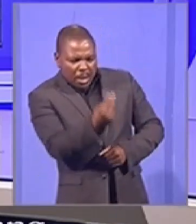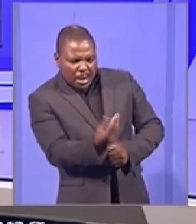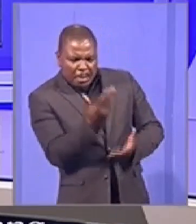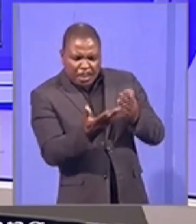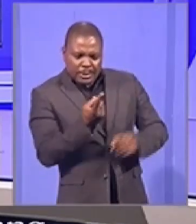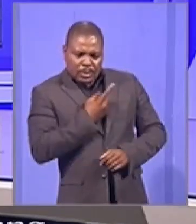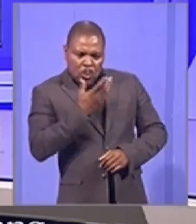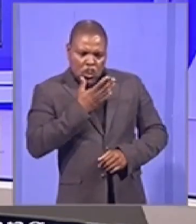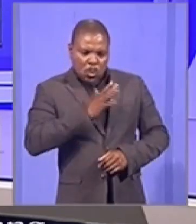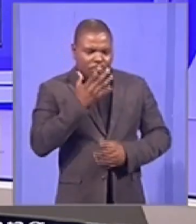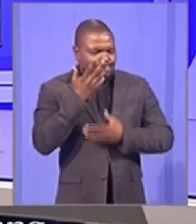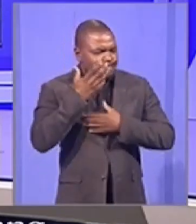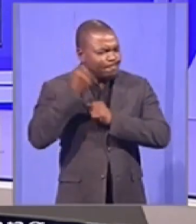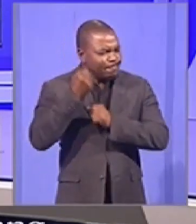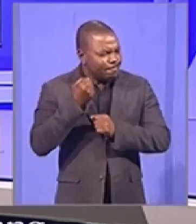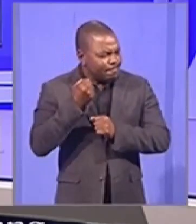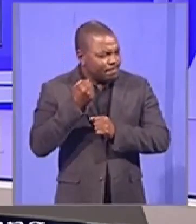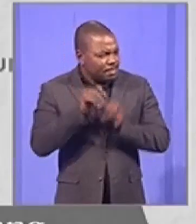go ipolaya.